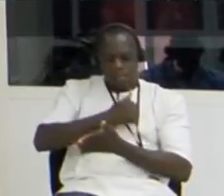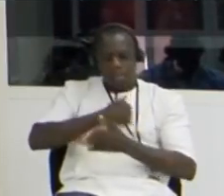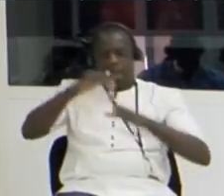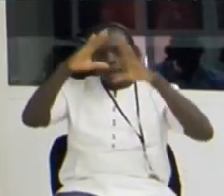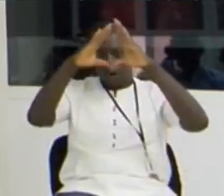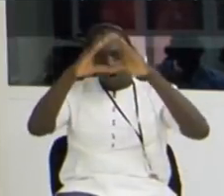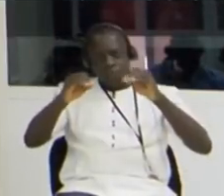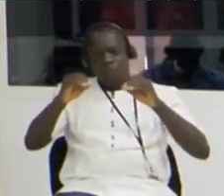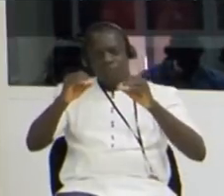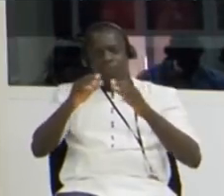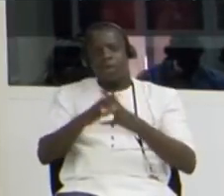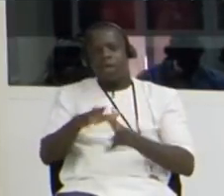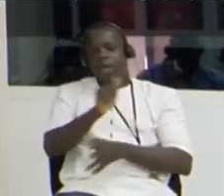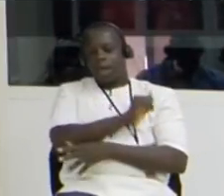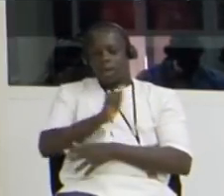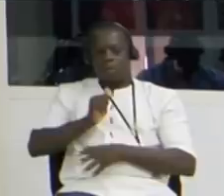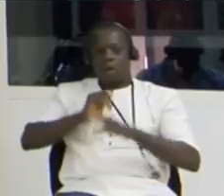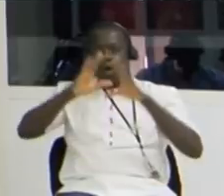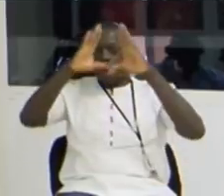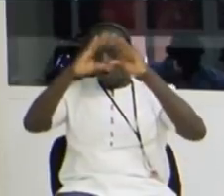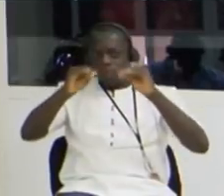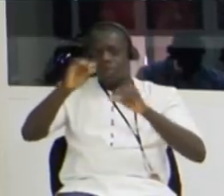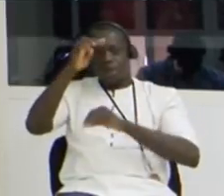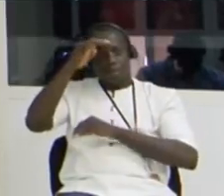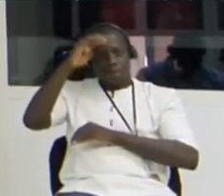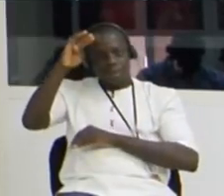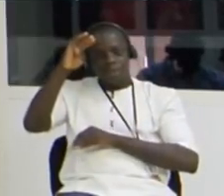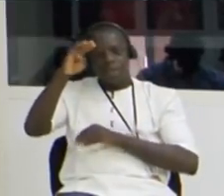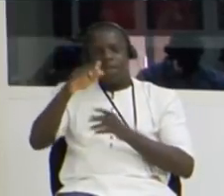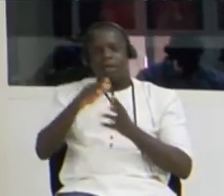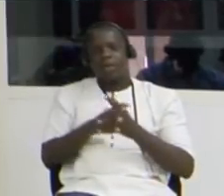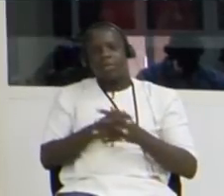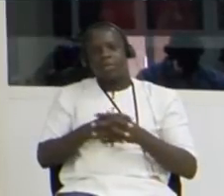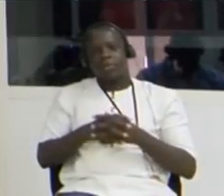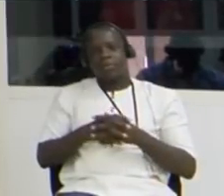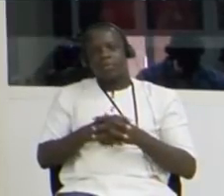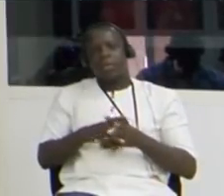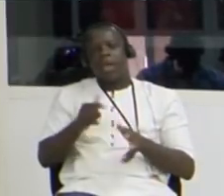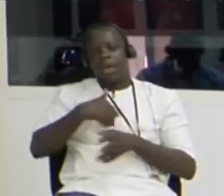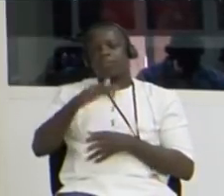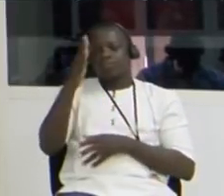office, that is our office, the ministry, I know of.